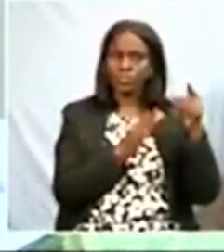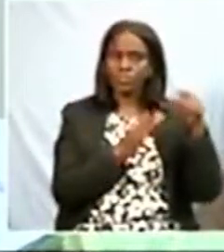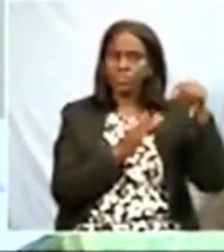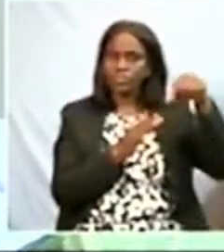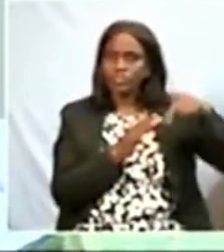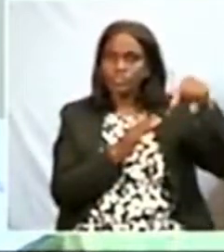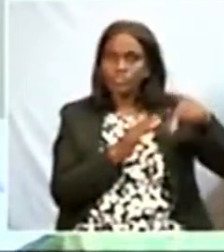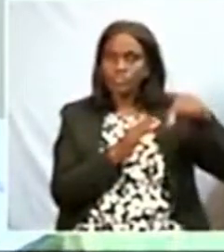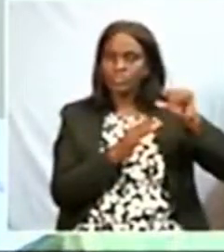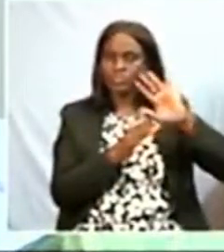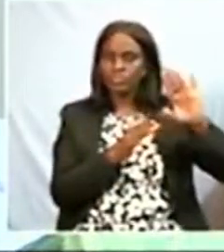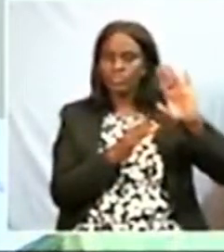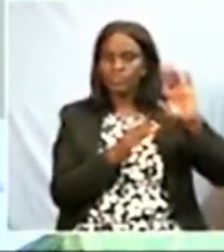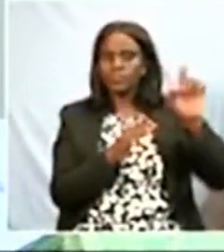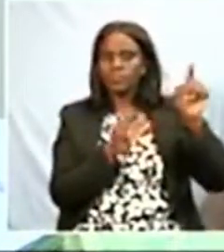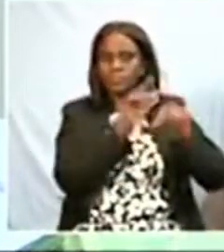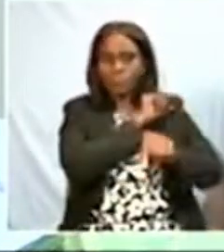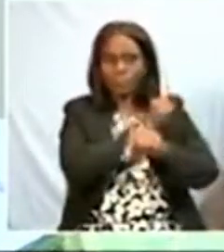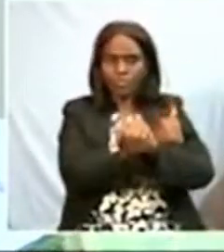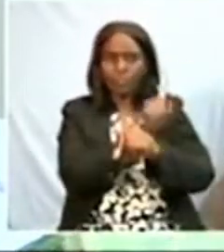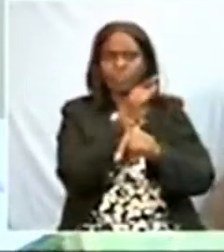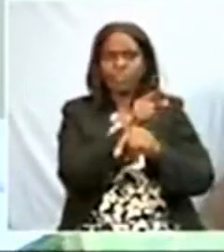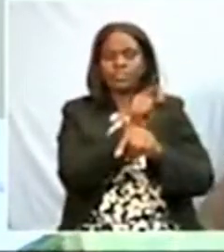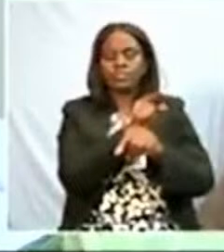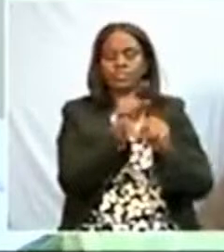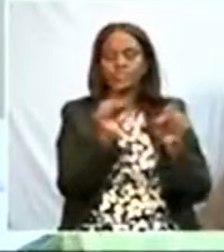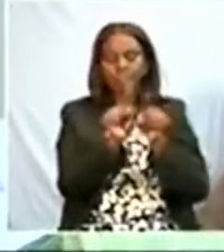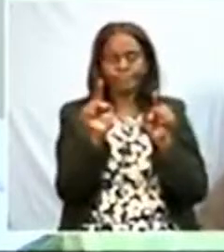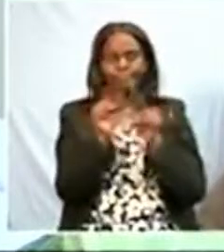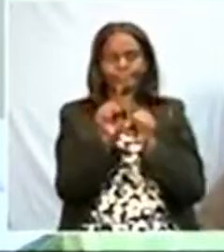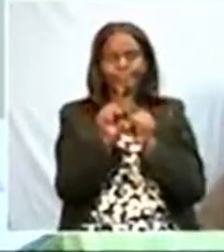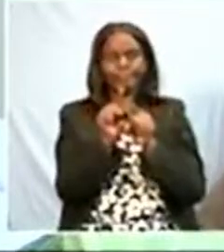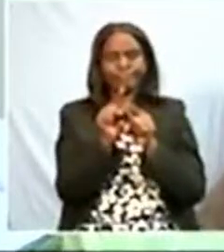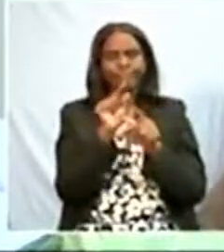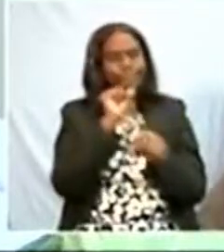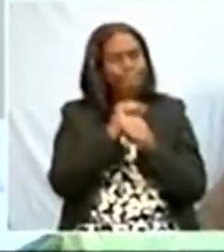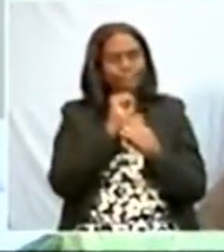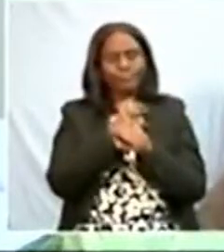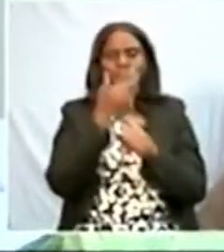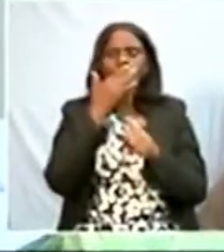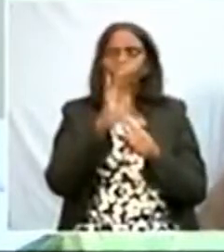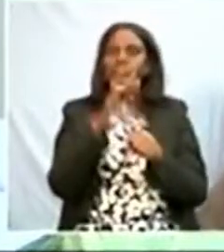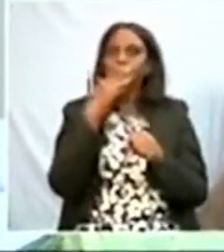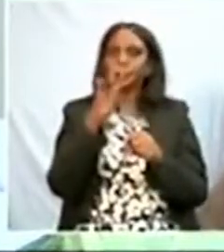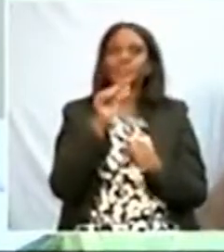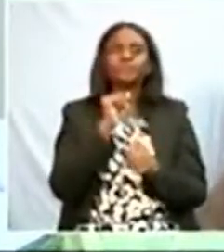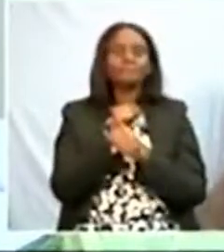qualified personnel are authorizing bad works,